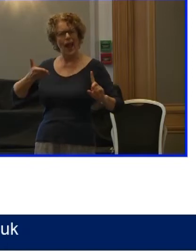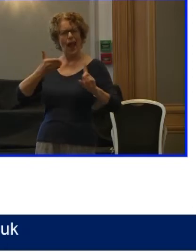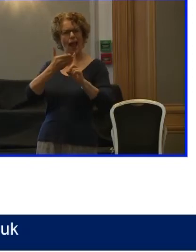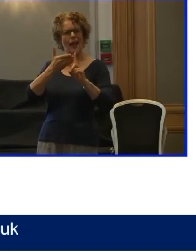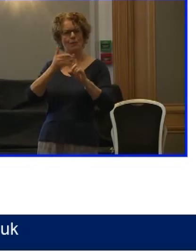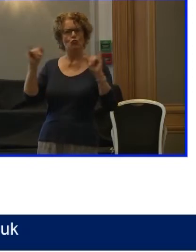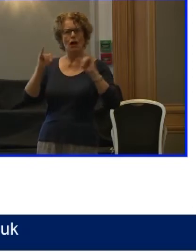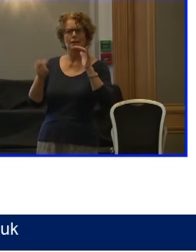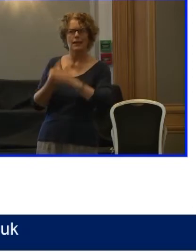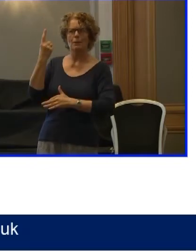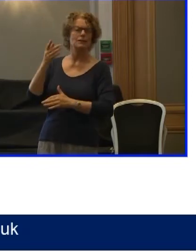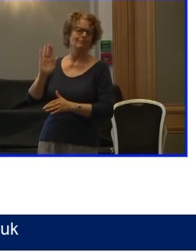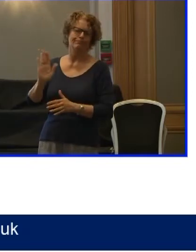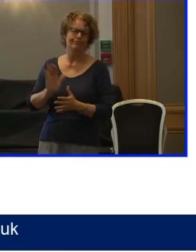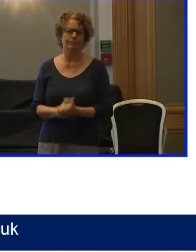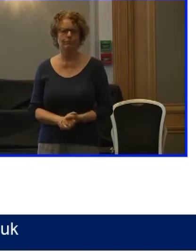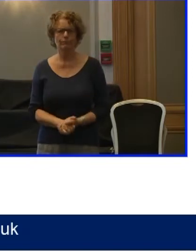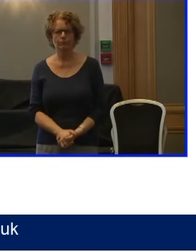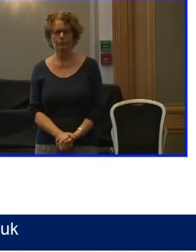stop that happening in the first place.